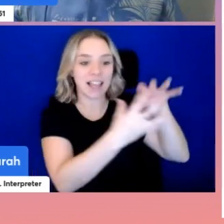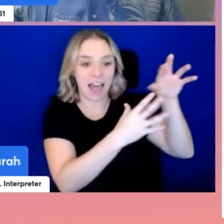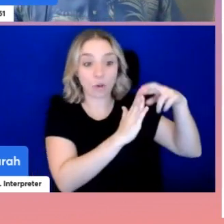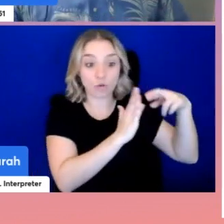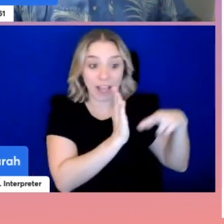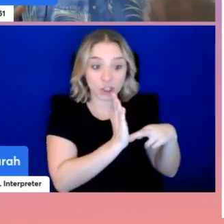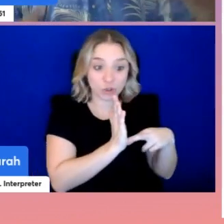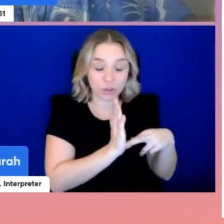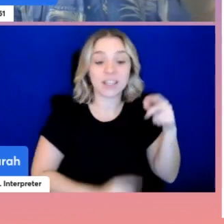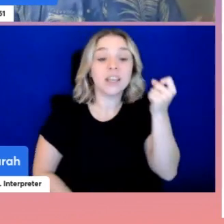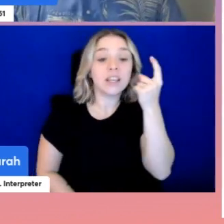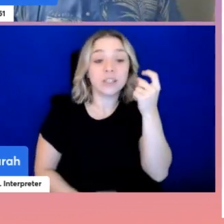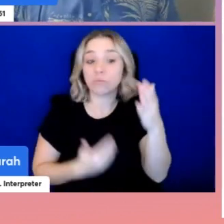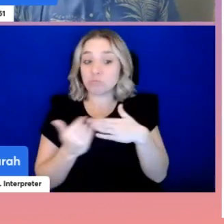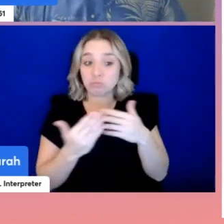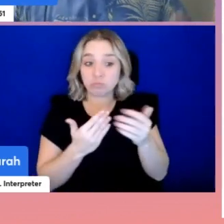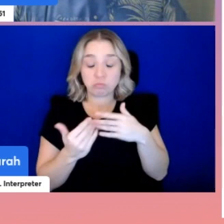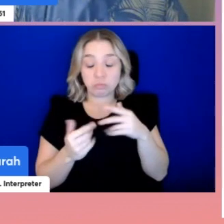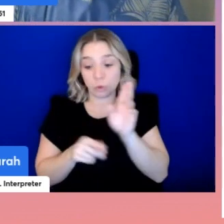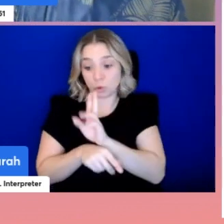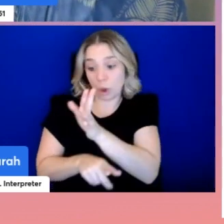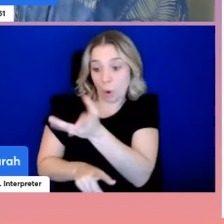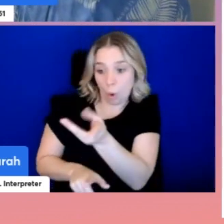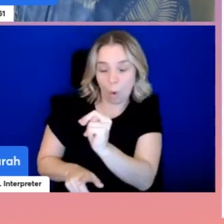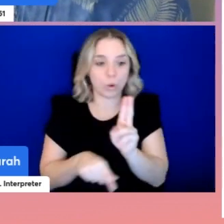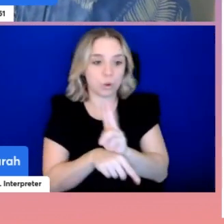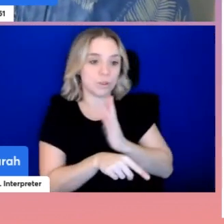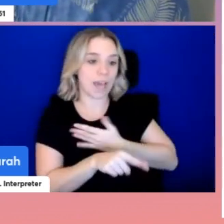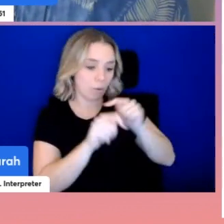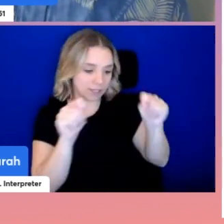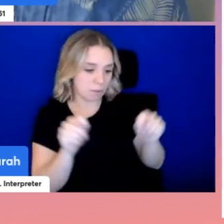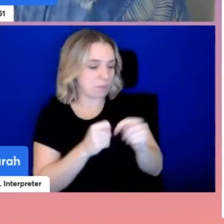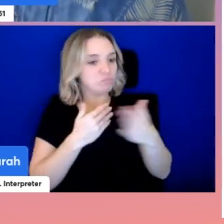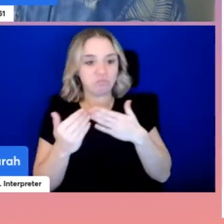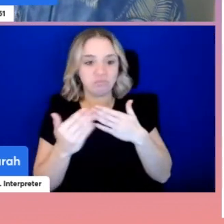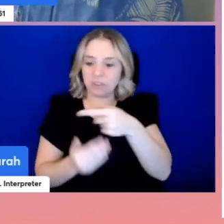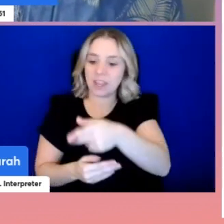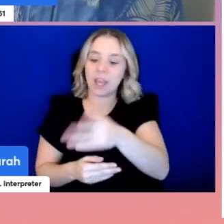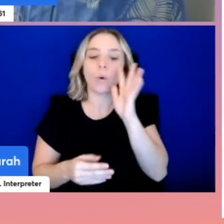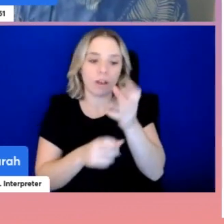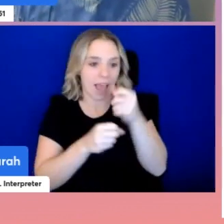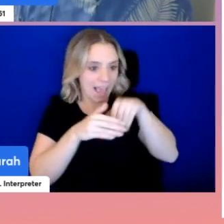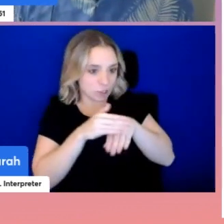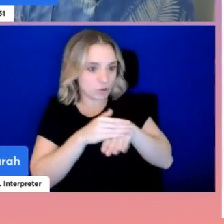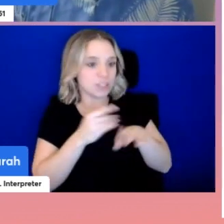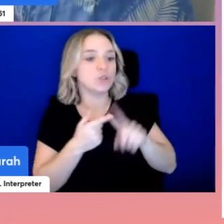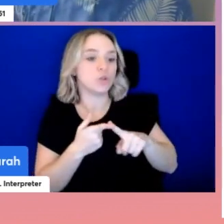either way, if they go in through this process, they'll get an entry in the registry pointing back at their repo.